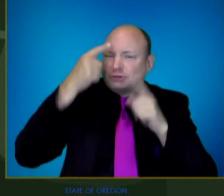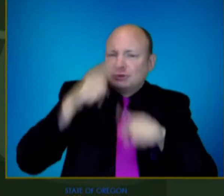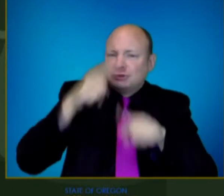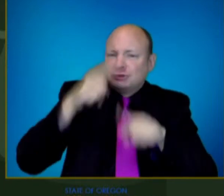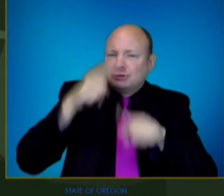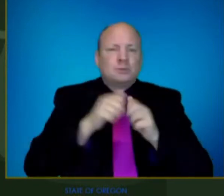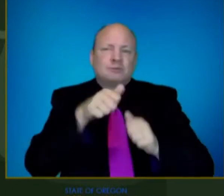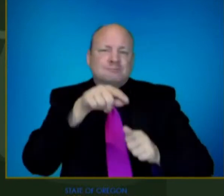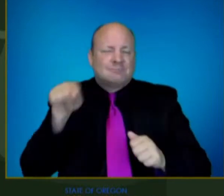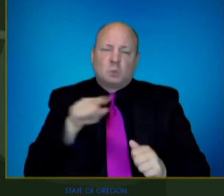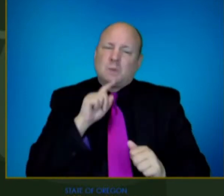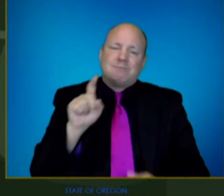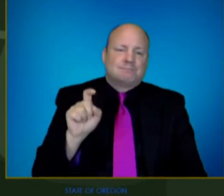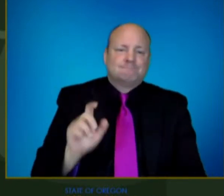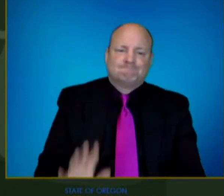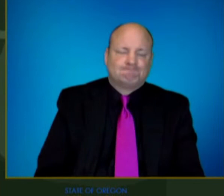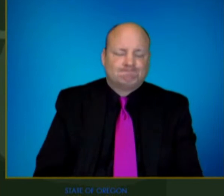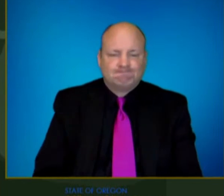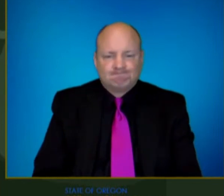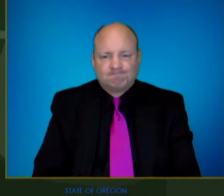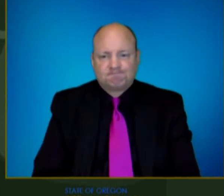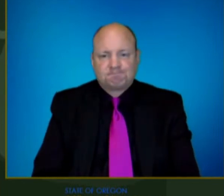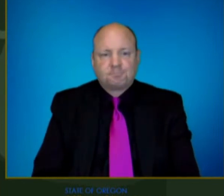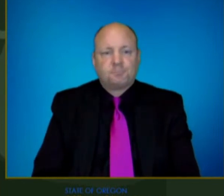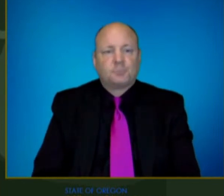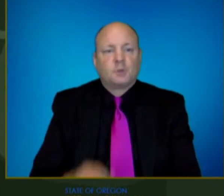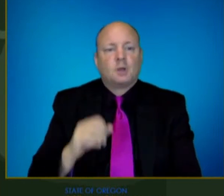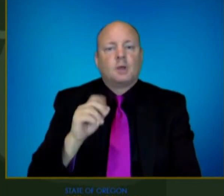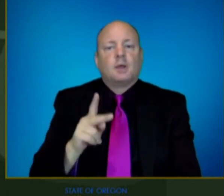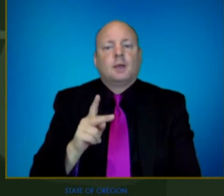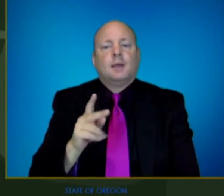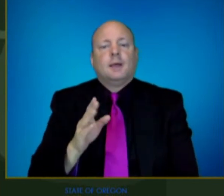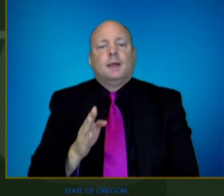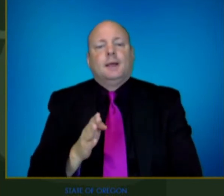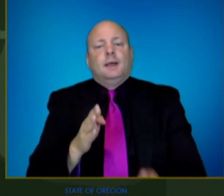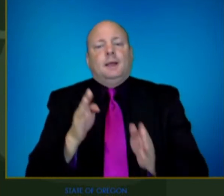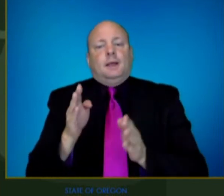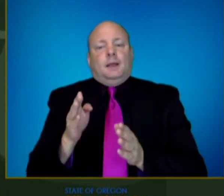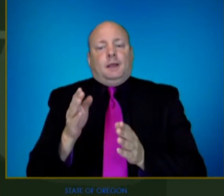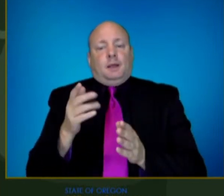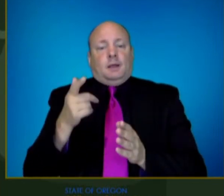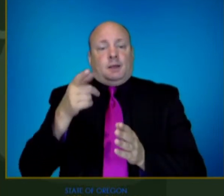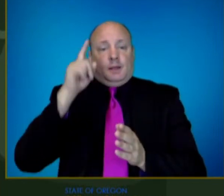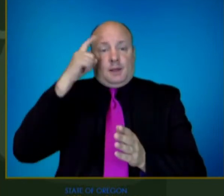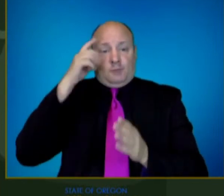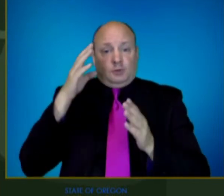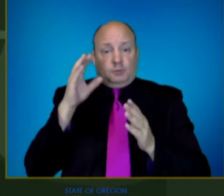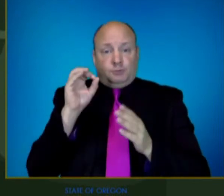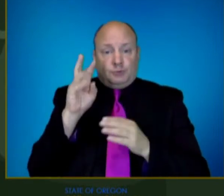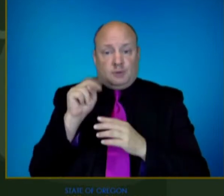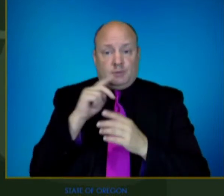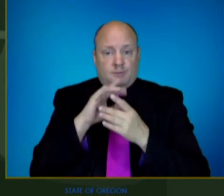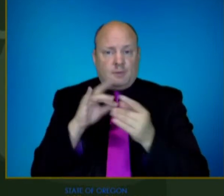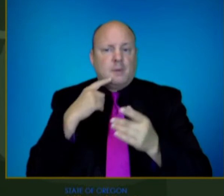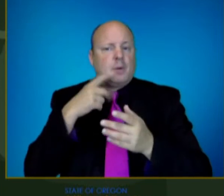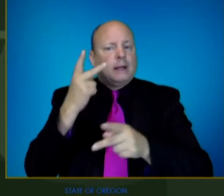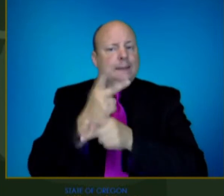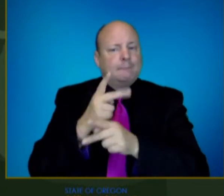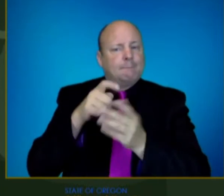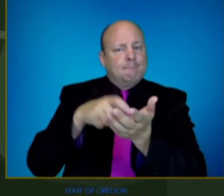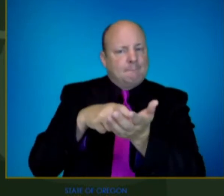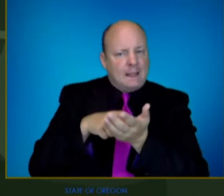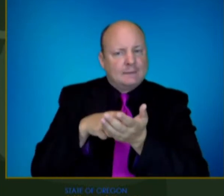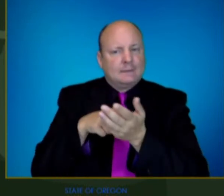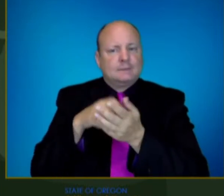press conference about being proactive in keeping a mandate in place to prevent the spread of the Delta variants versus being reactive in implementing measures once we